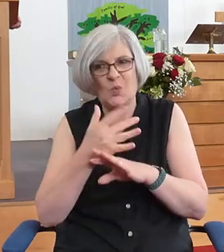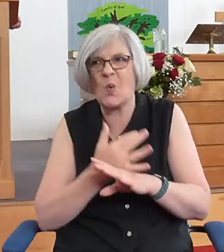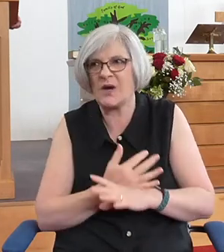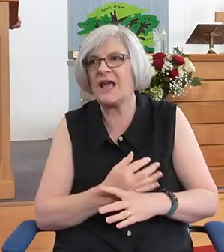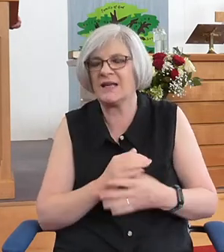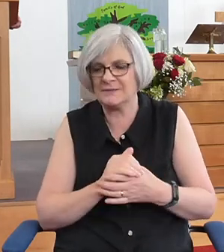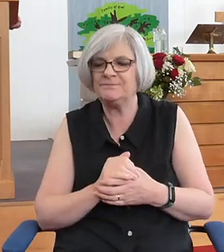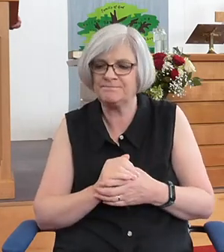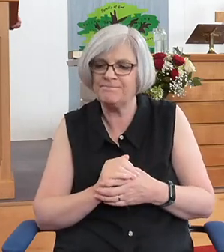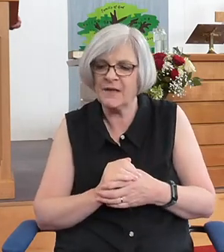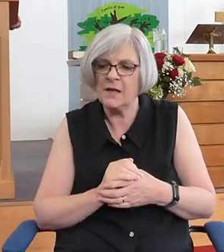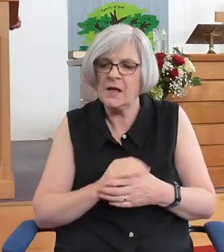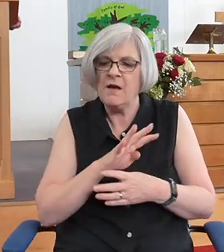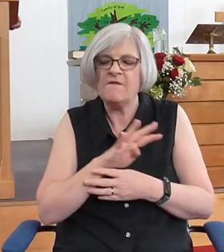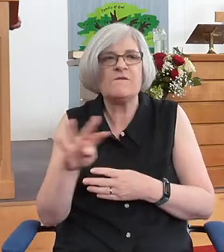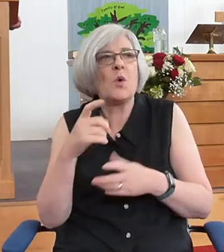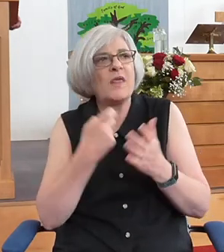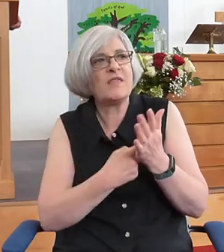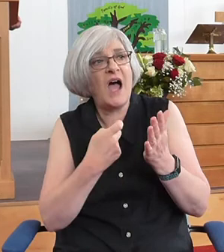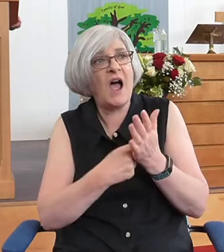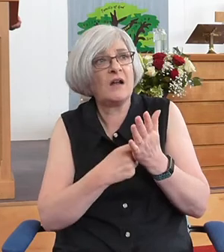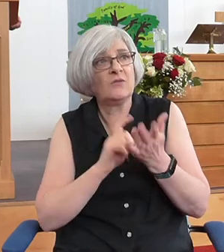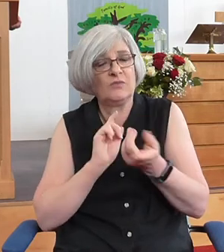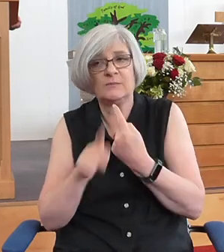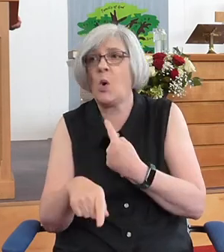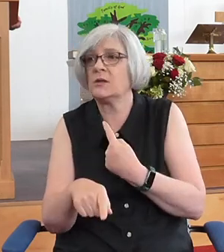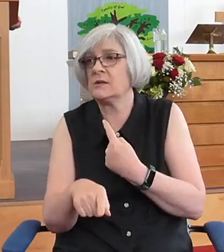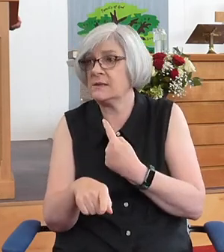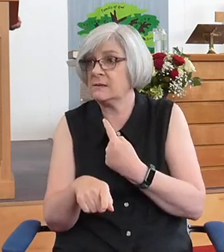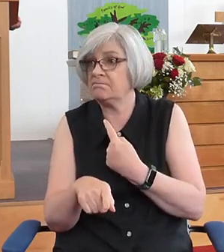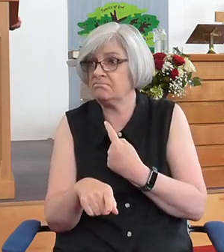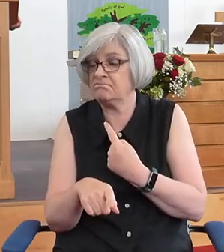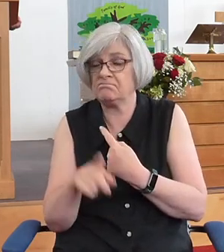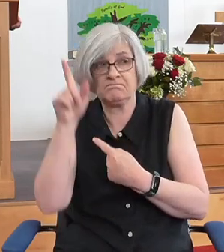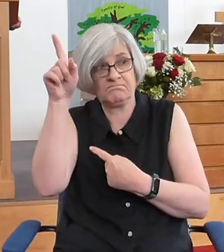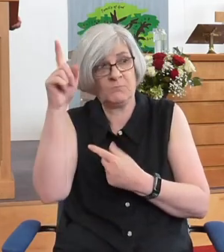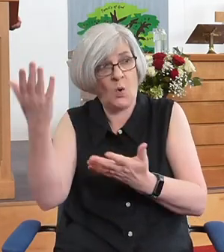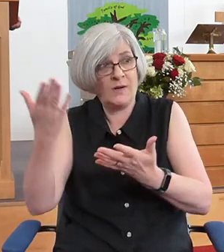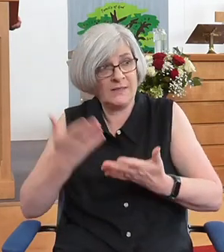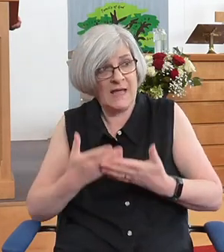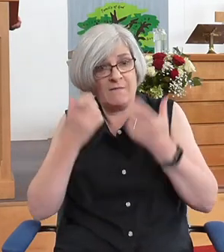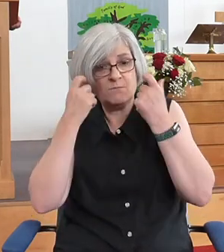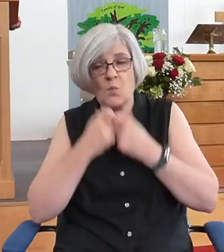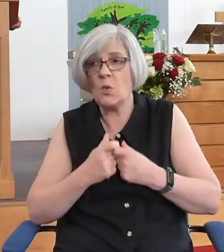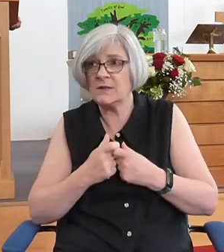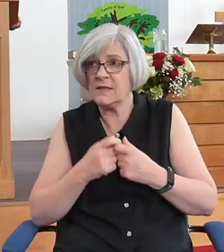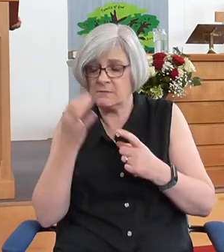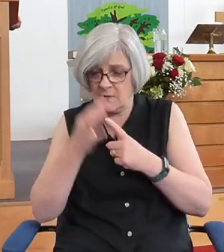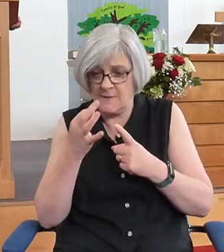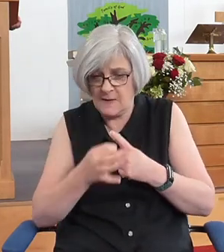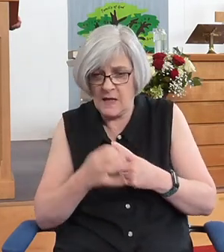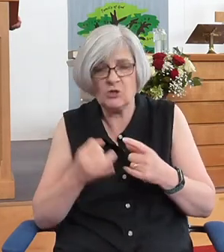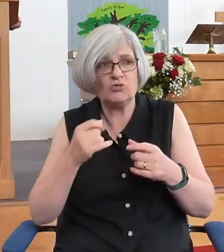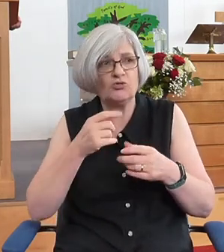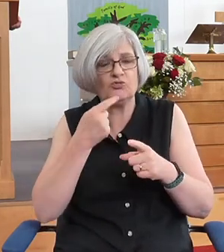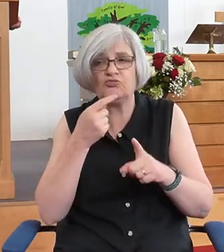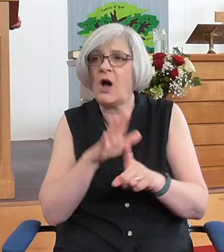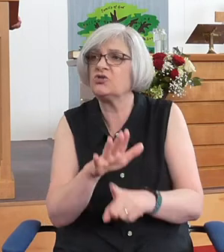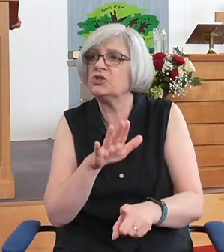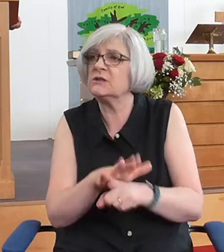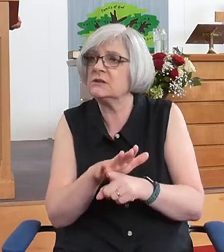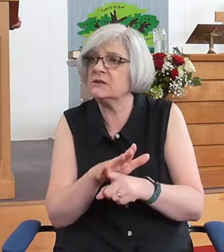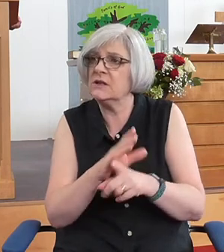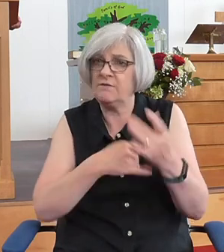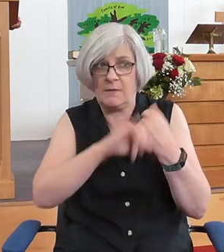The fourth R is response. God gave Moses detailed instructions for the Passover, what